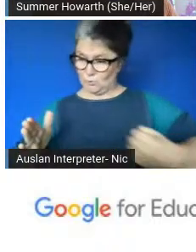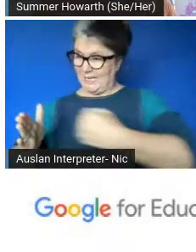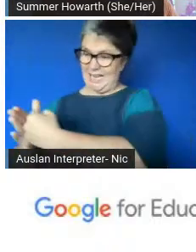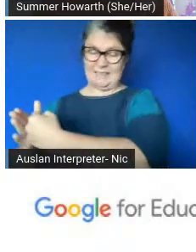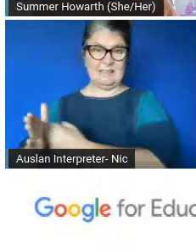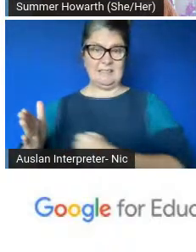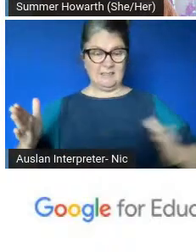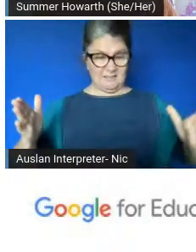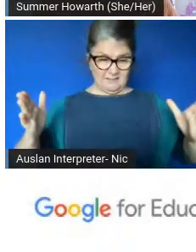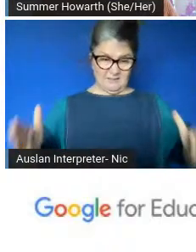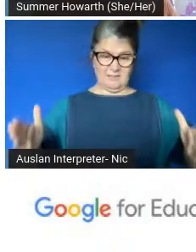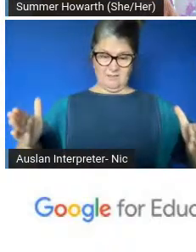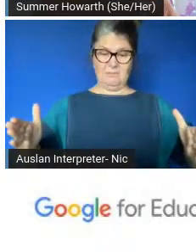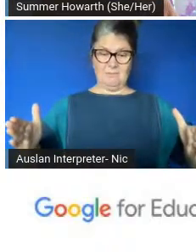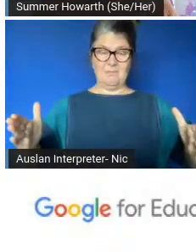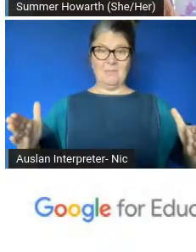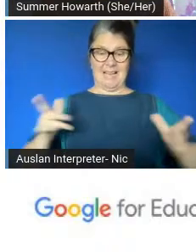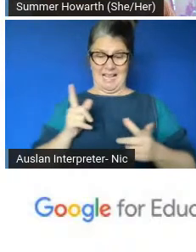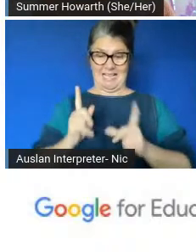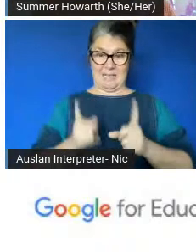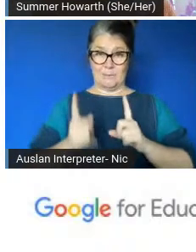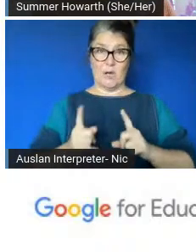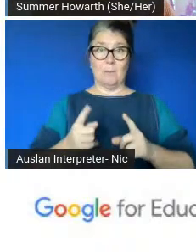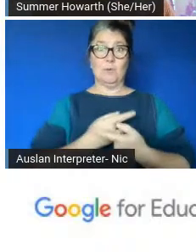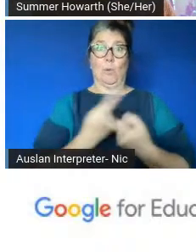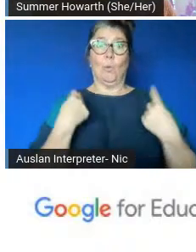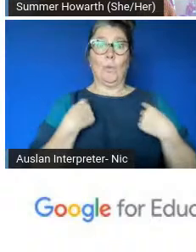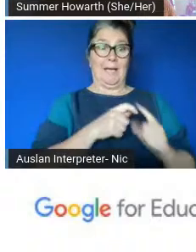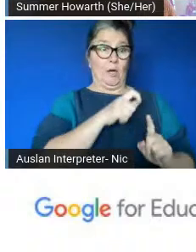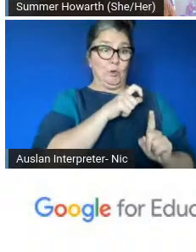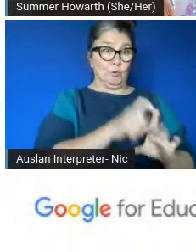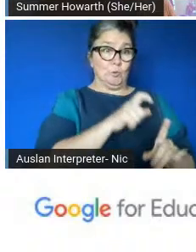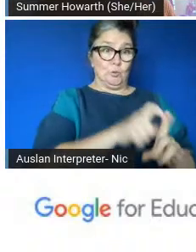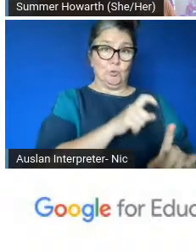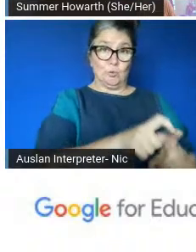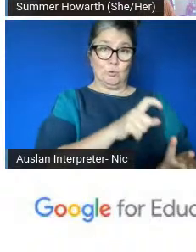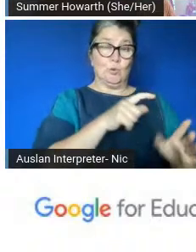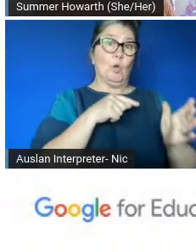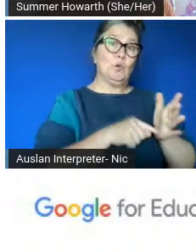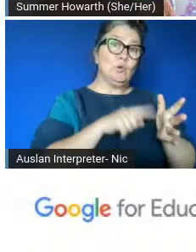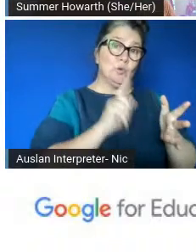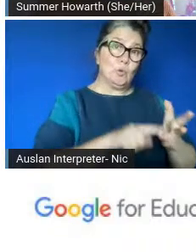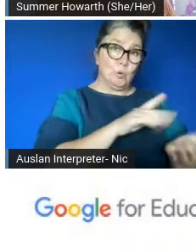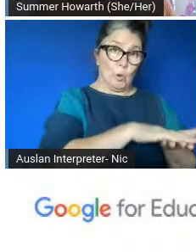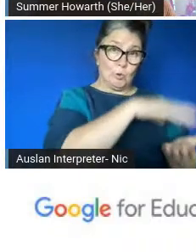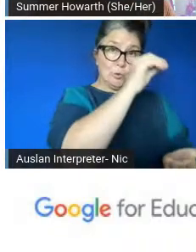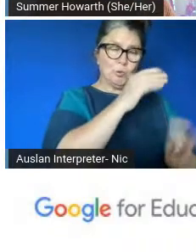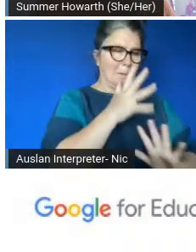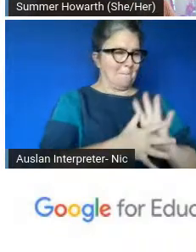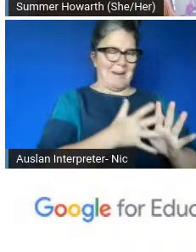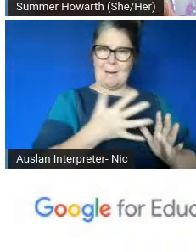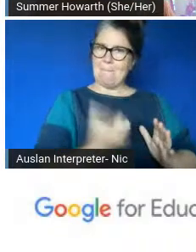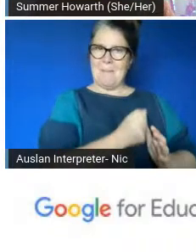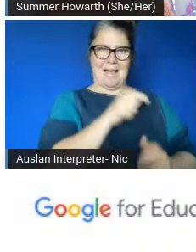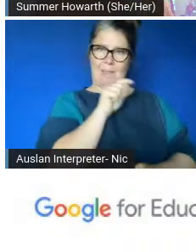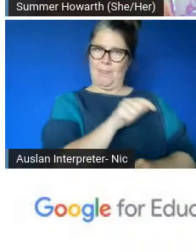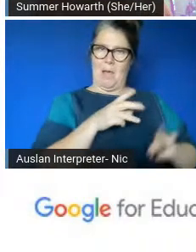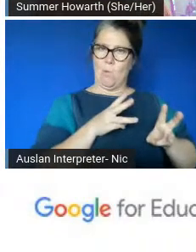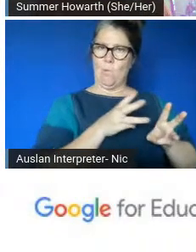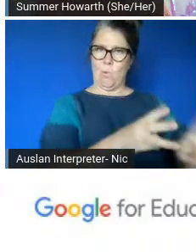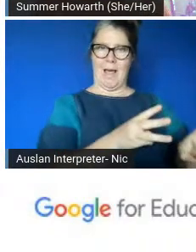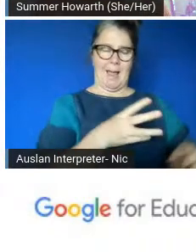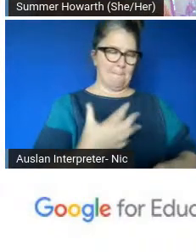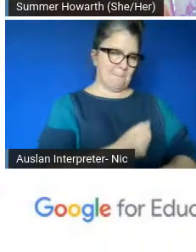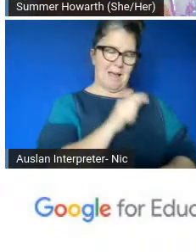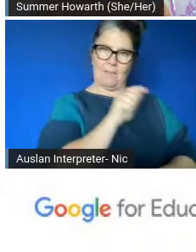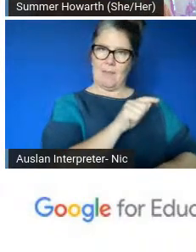it is in lots of ways done to the student, i.e. it's very fixed. It has to be done in this particular way. It has to be done at this particular